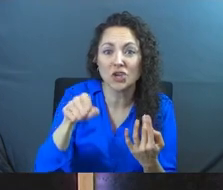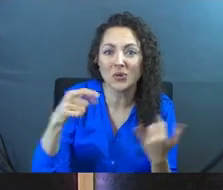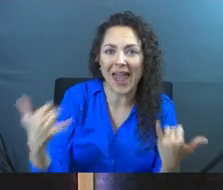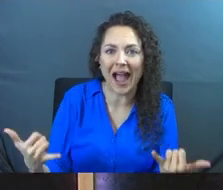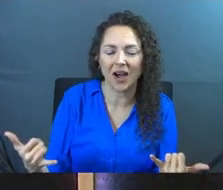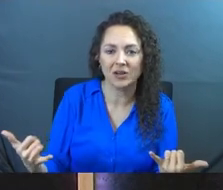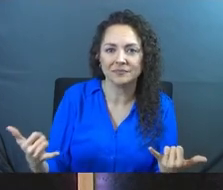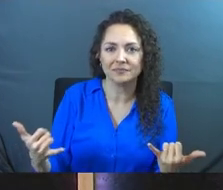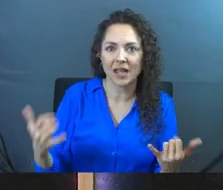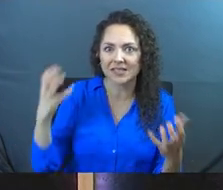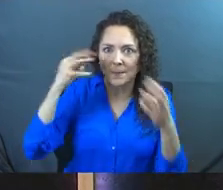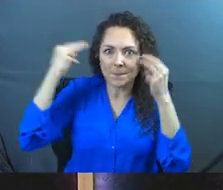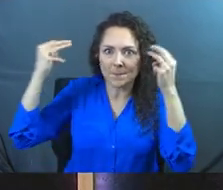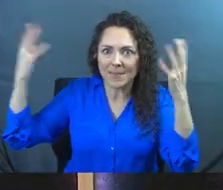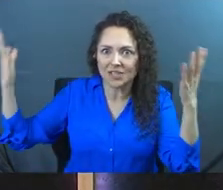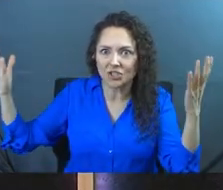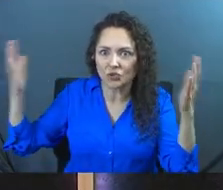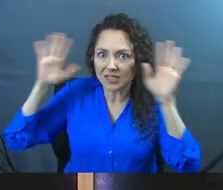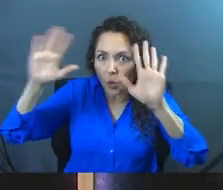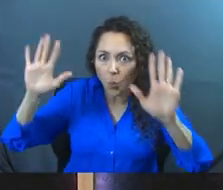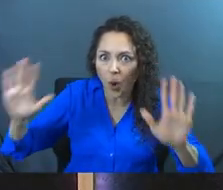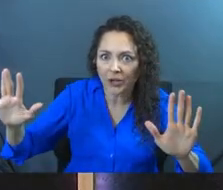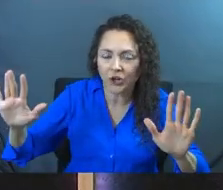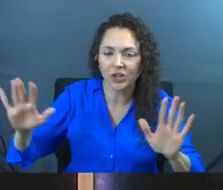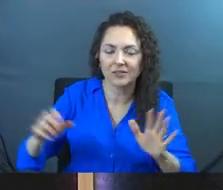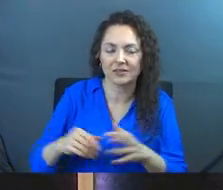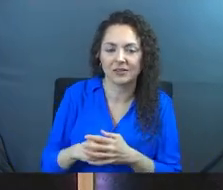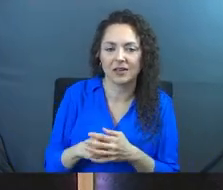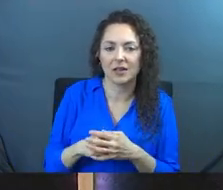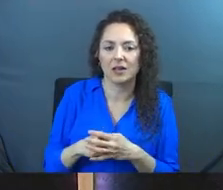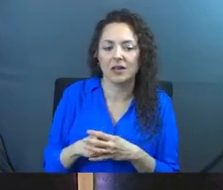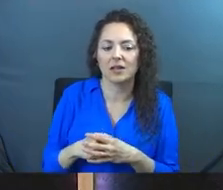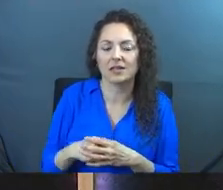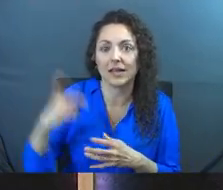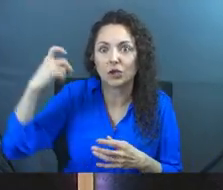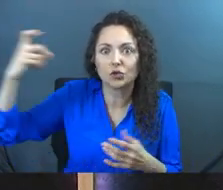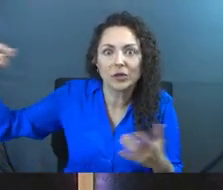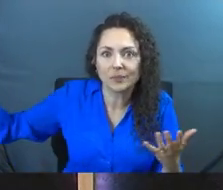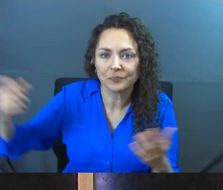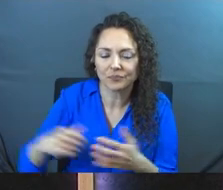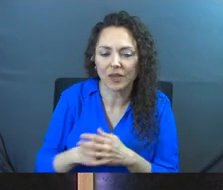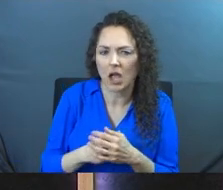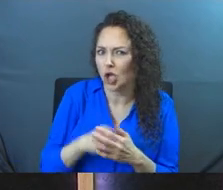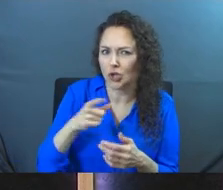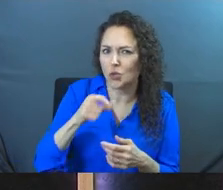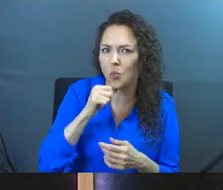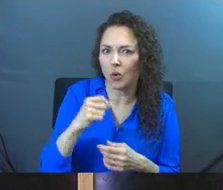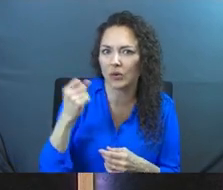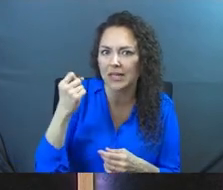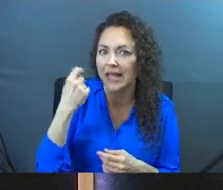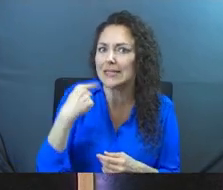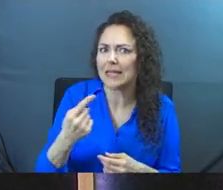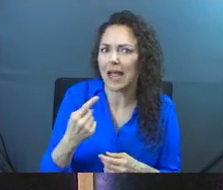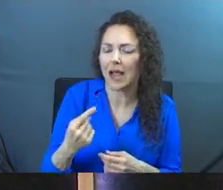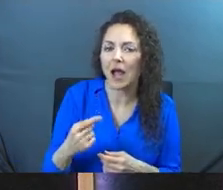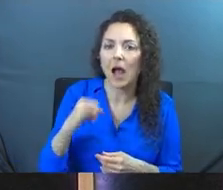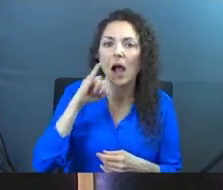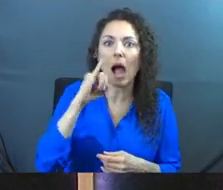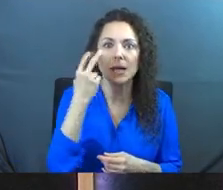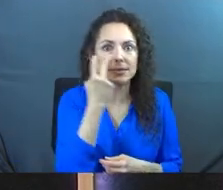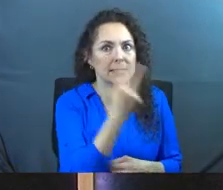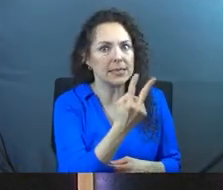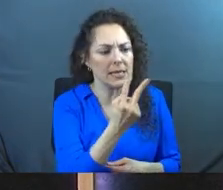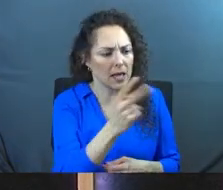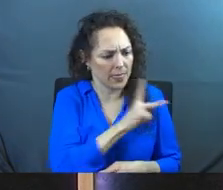of interesting mystery verse here, this thing saying from Jesus, you won't be able to say, "Oh, it's right there. Oh, we can